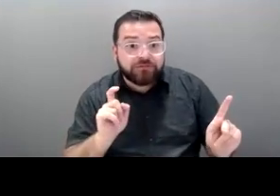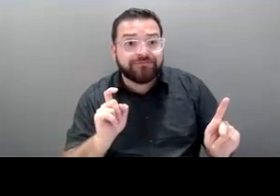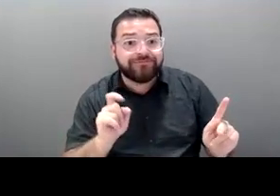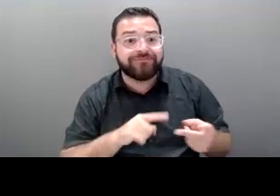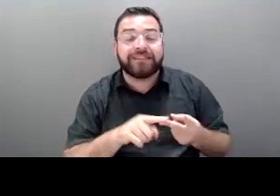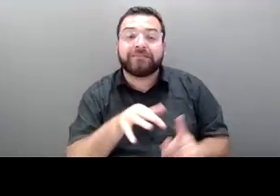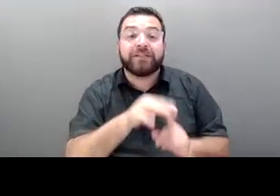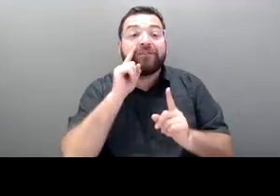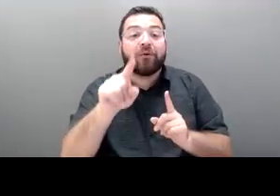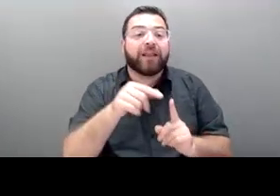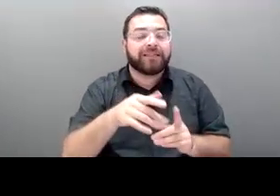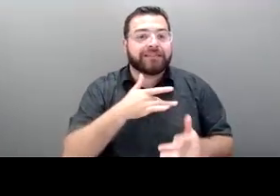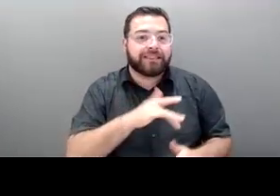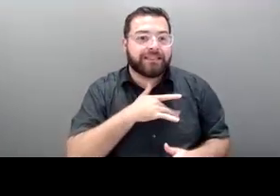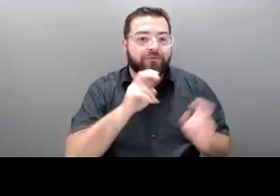or student information.